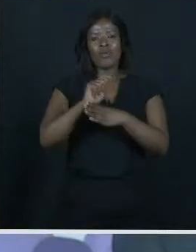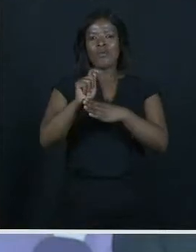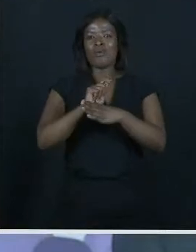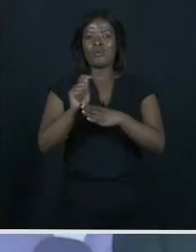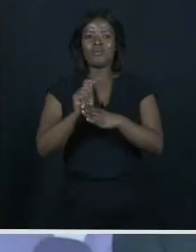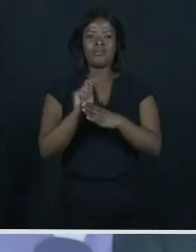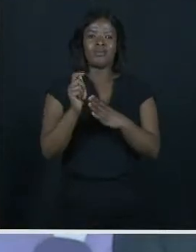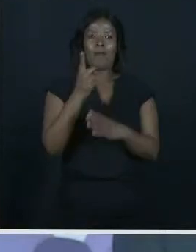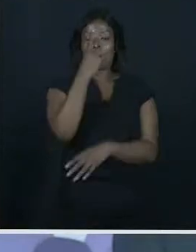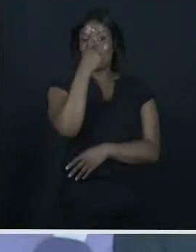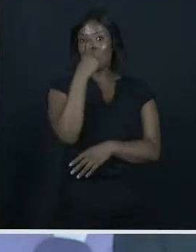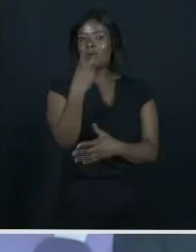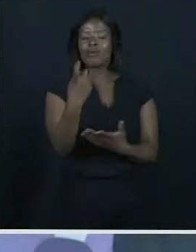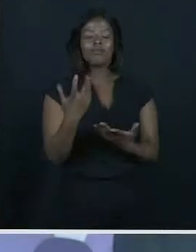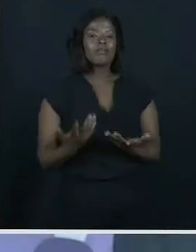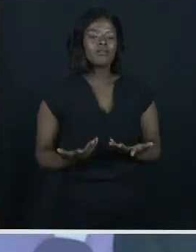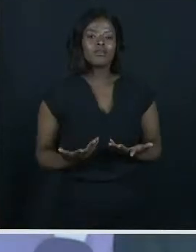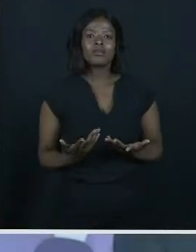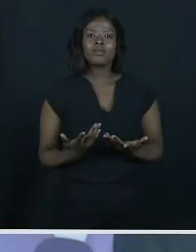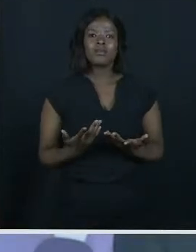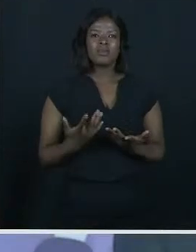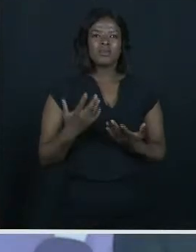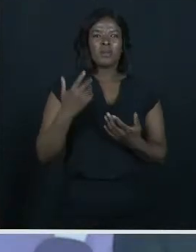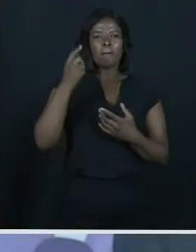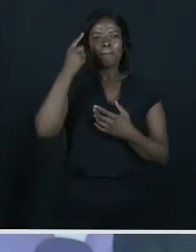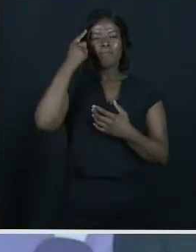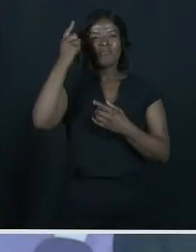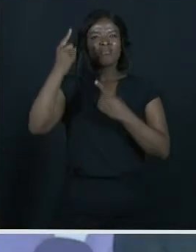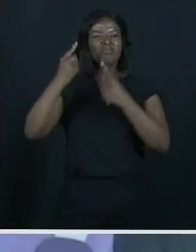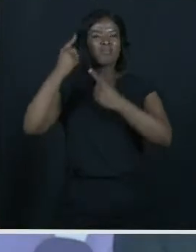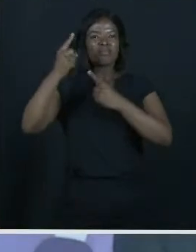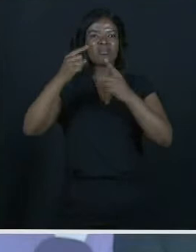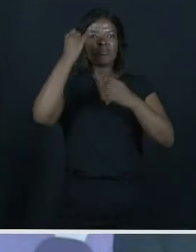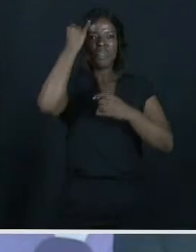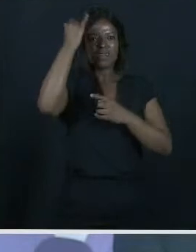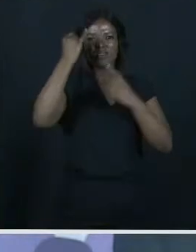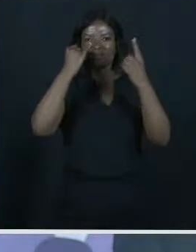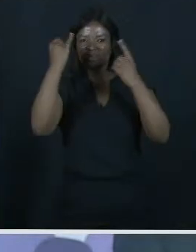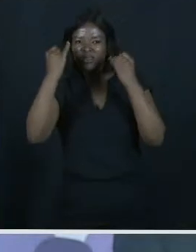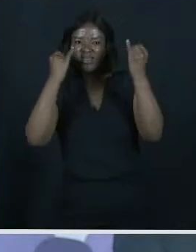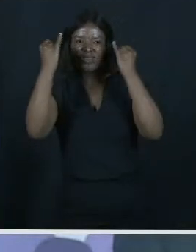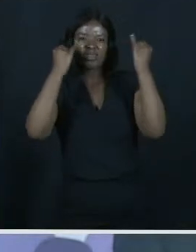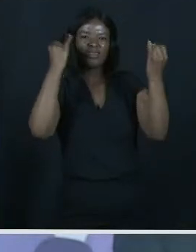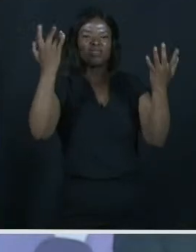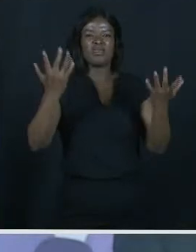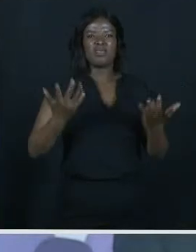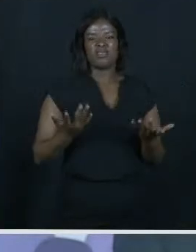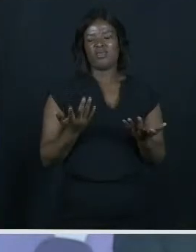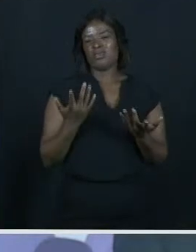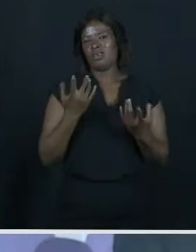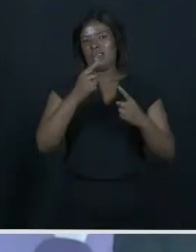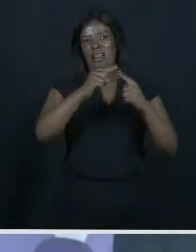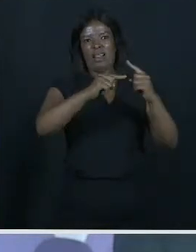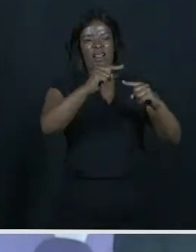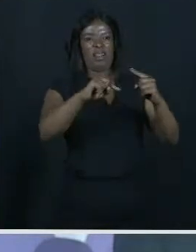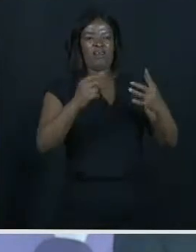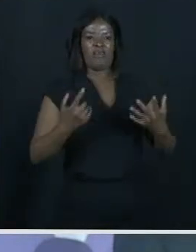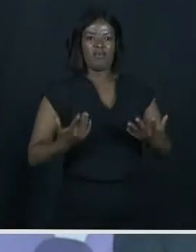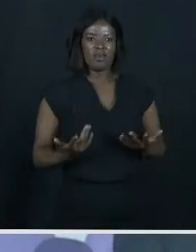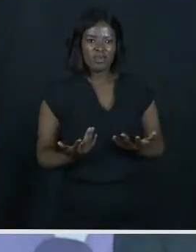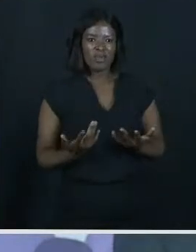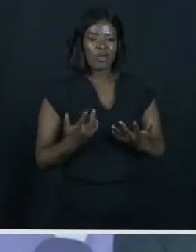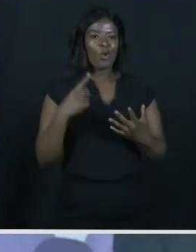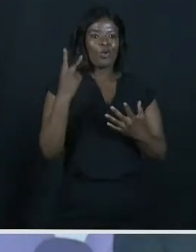beliefs, and mindsets which fuels, excuses, accepts, and exonerates the mindsets